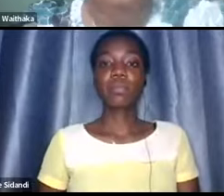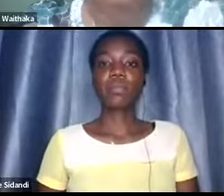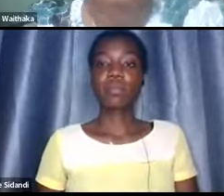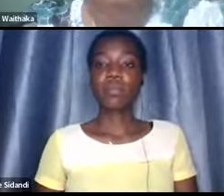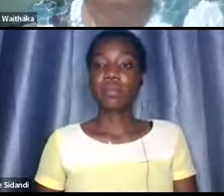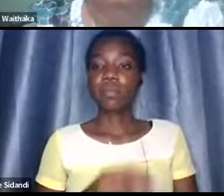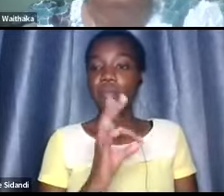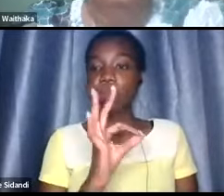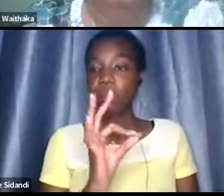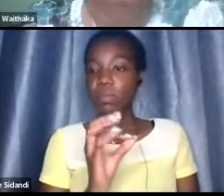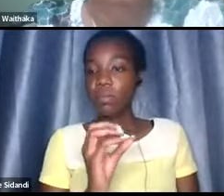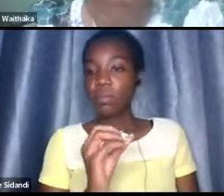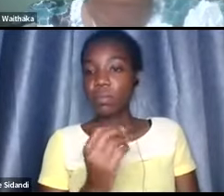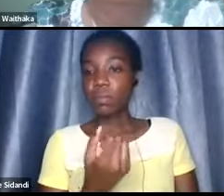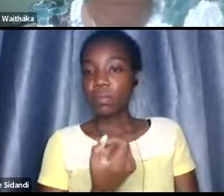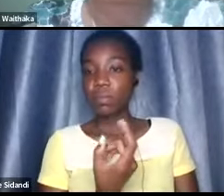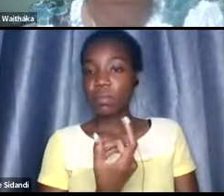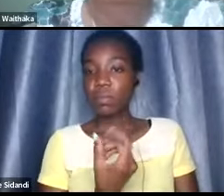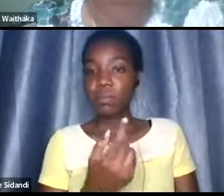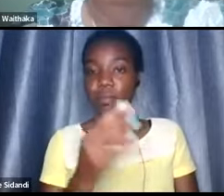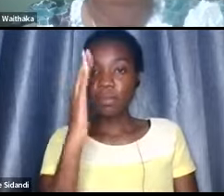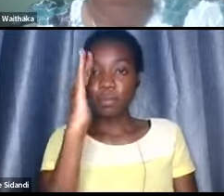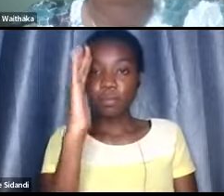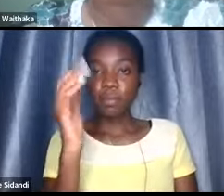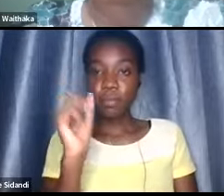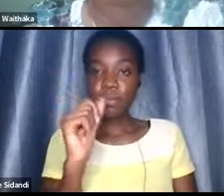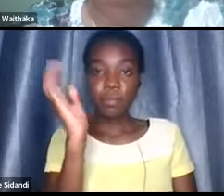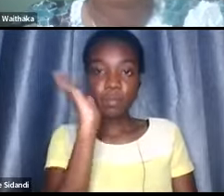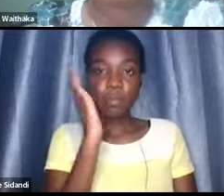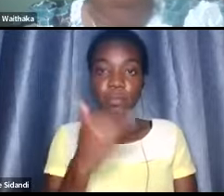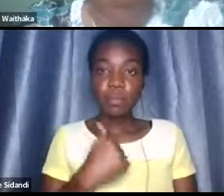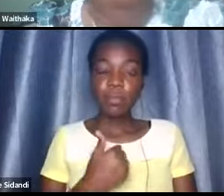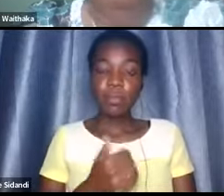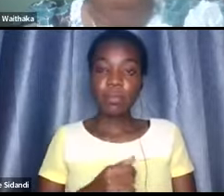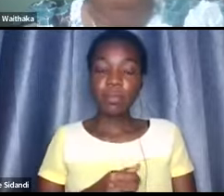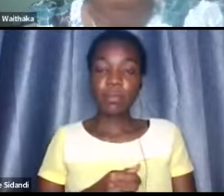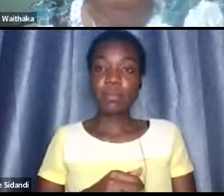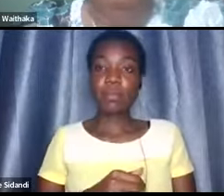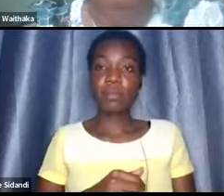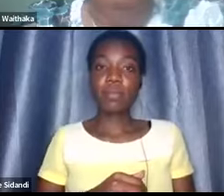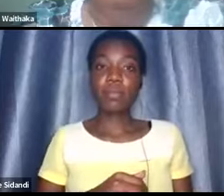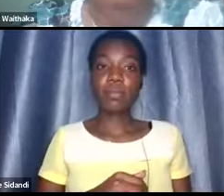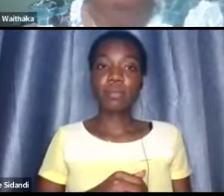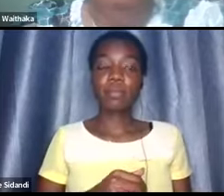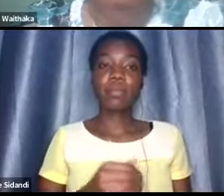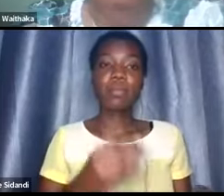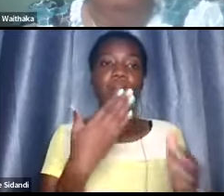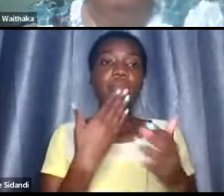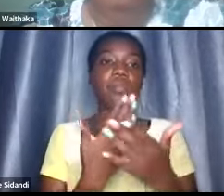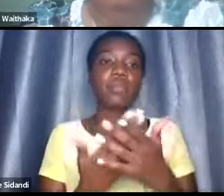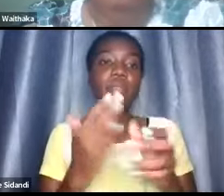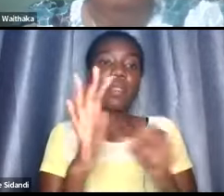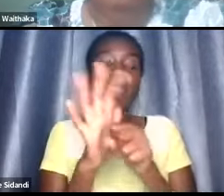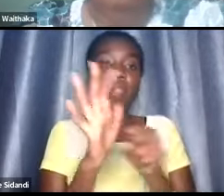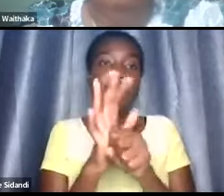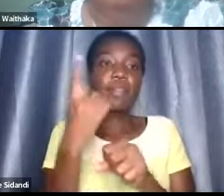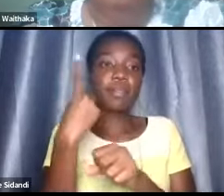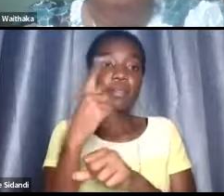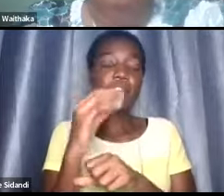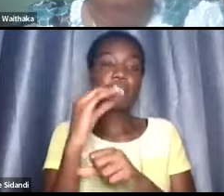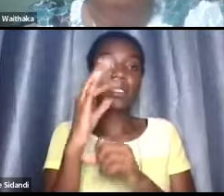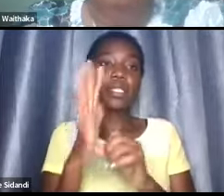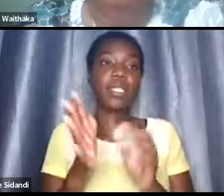seconds. Hi, can you hear me? Yes. Loud and clear. Thank you so much for the speaker and